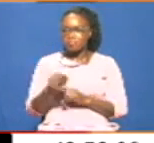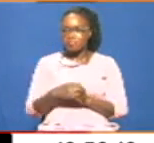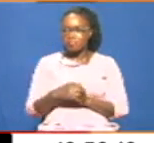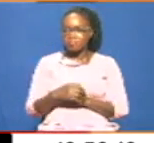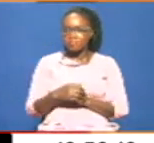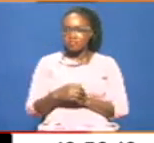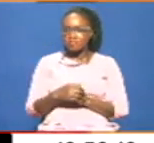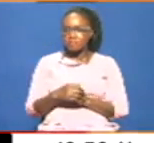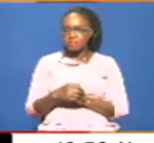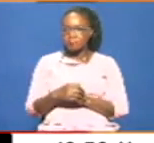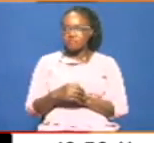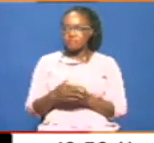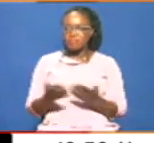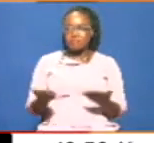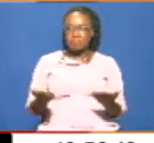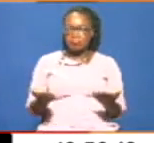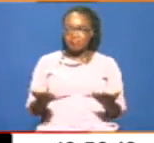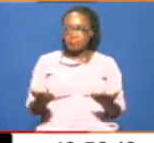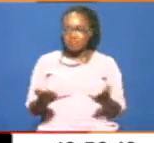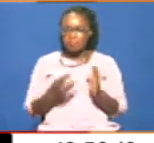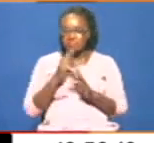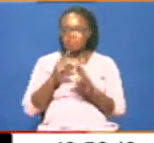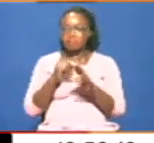are foregoing those. People, the report was showing that